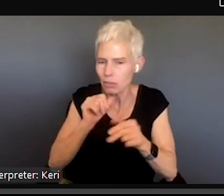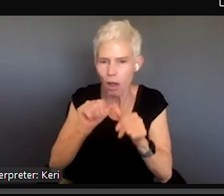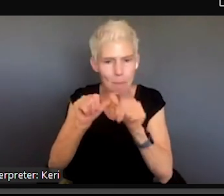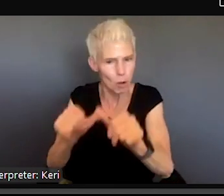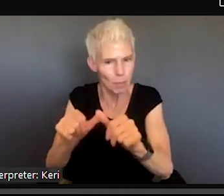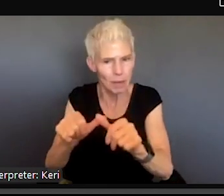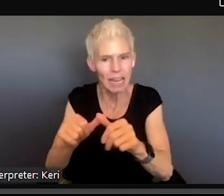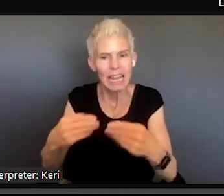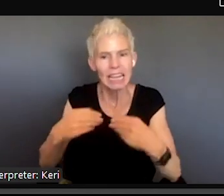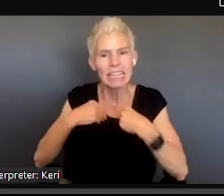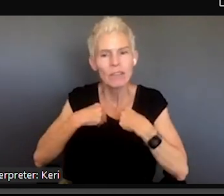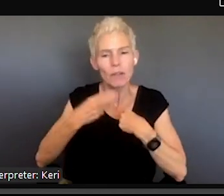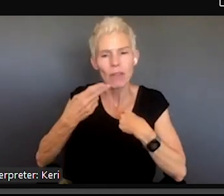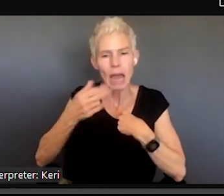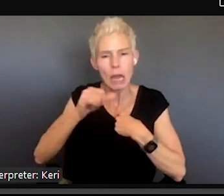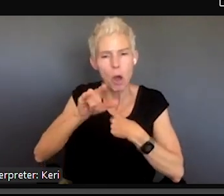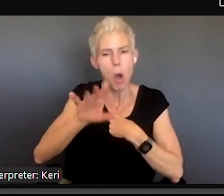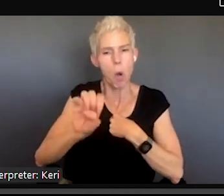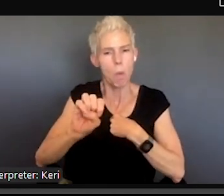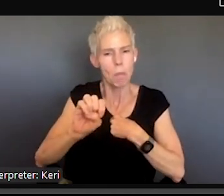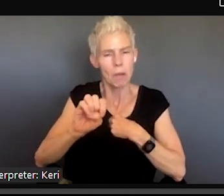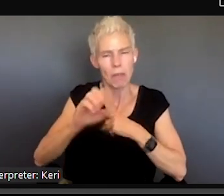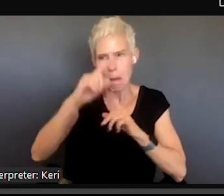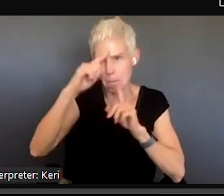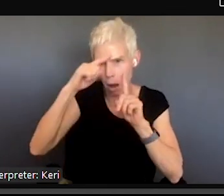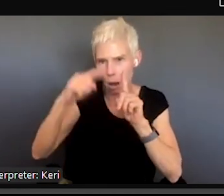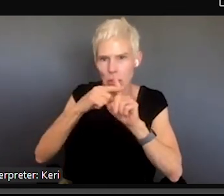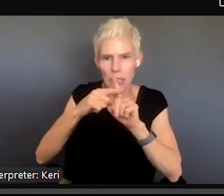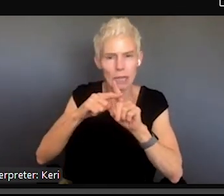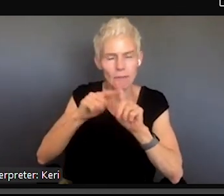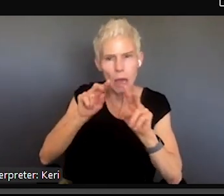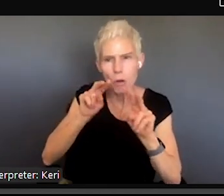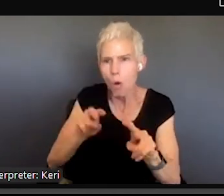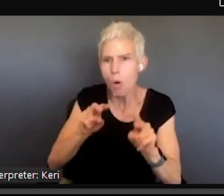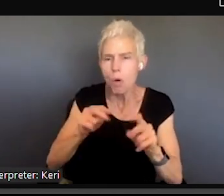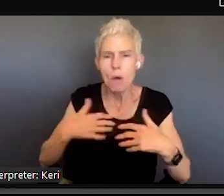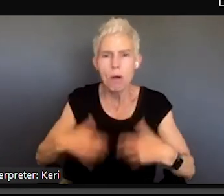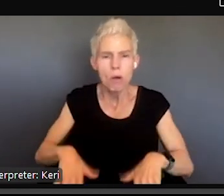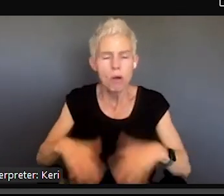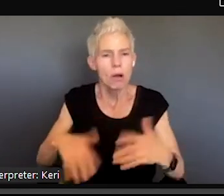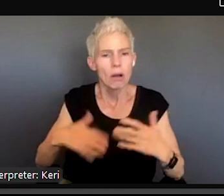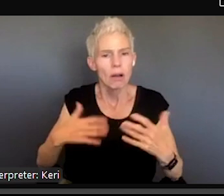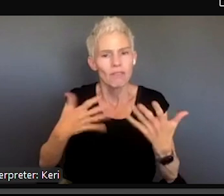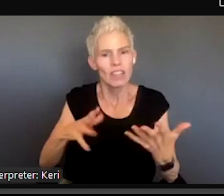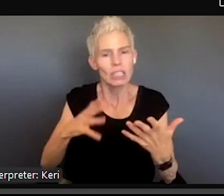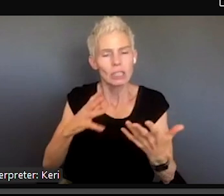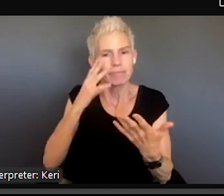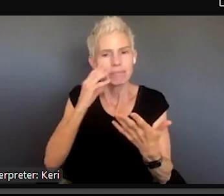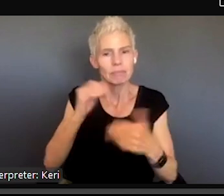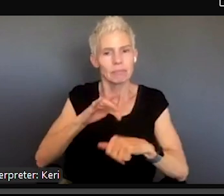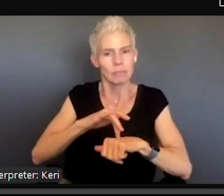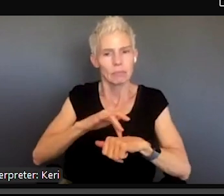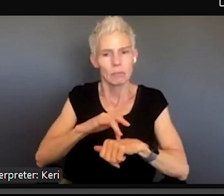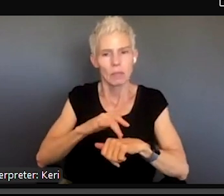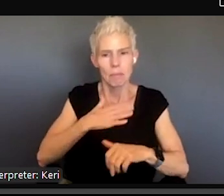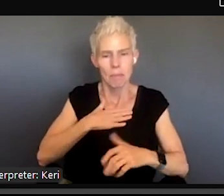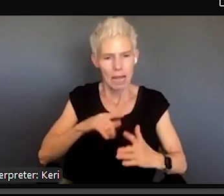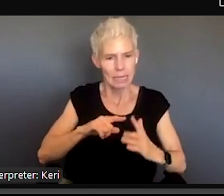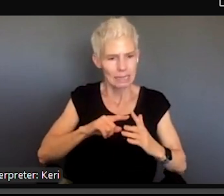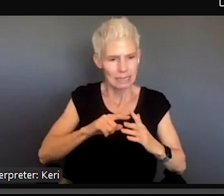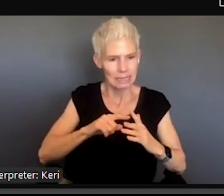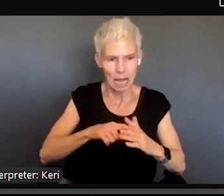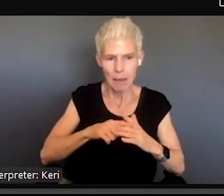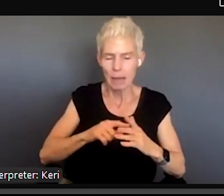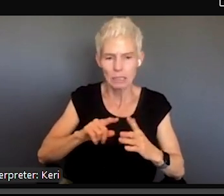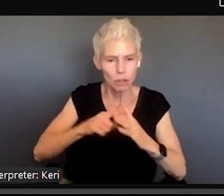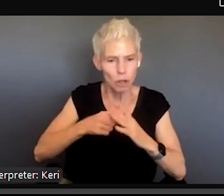that hope. And you have to hear that from someone who like has been there and in it. And in my time, I started with PRN on the warm